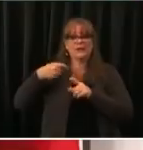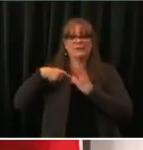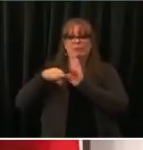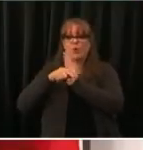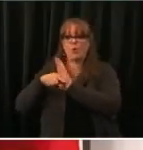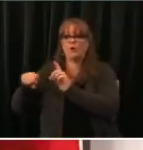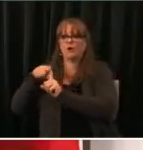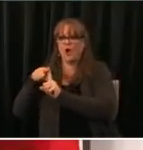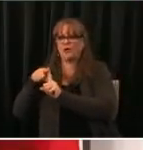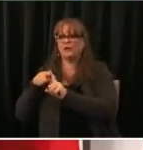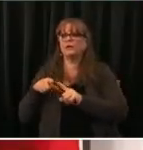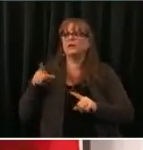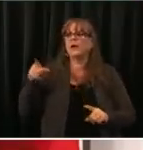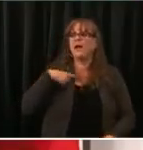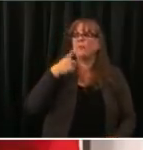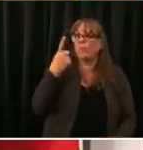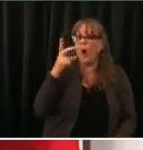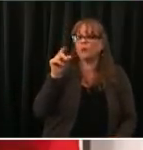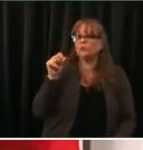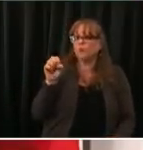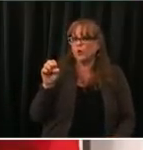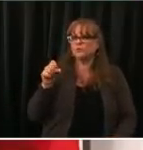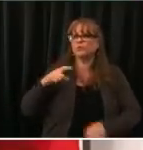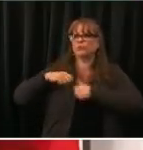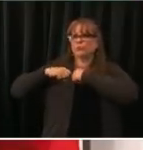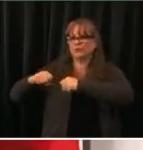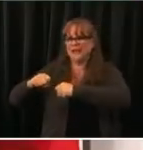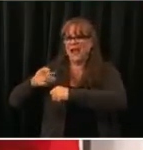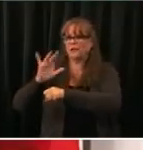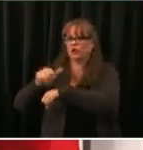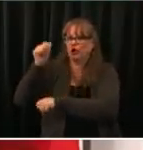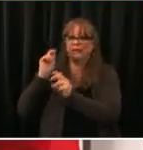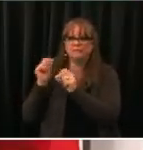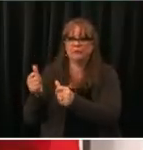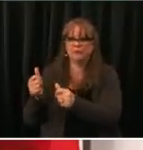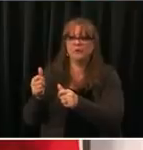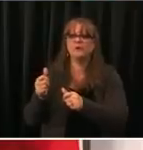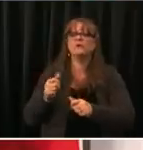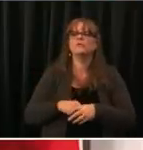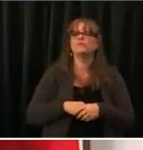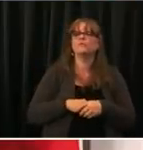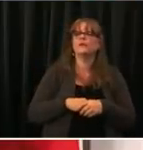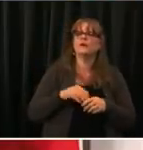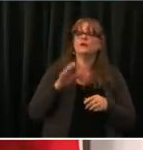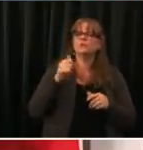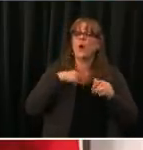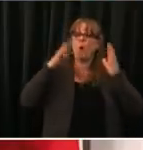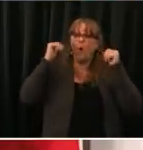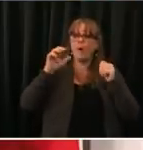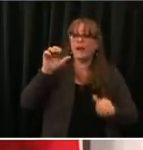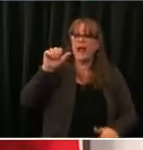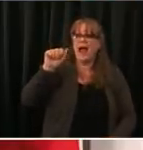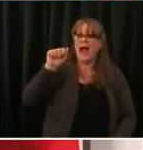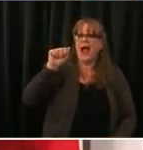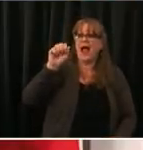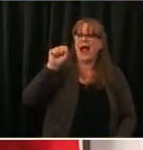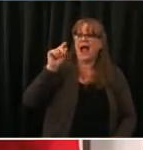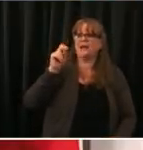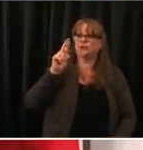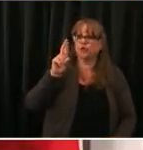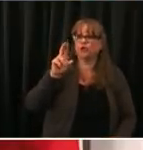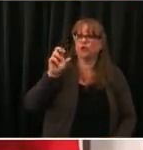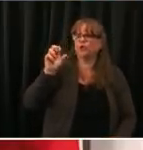sooner make it a very powerful weapon. And I hope that AstraZeneca gets approved. The more vaccine we have, the sooner